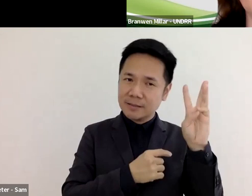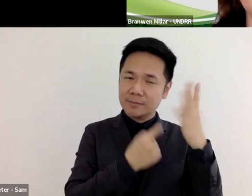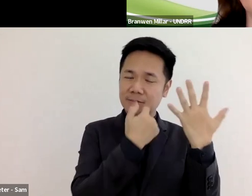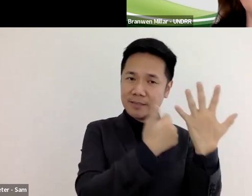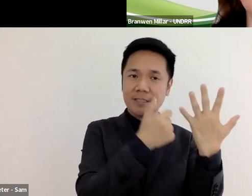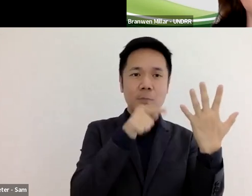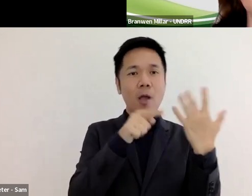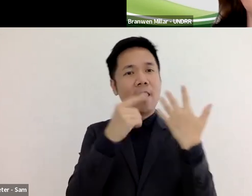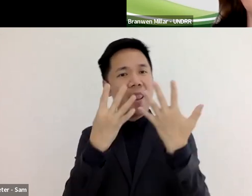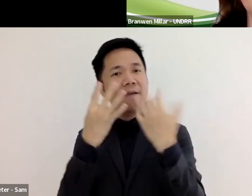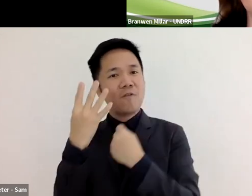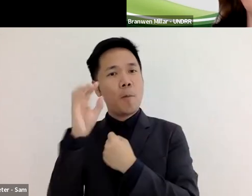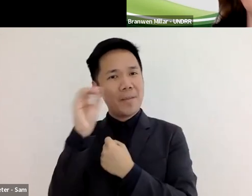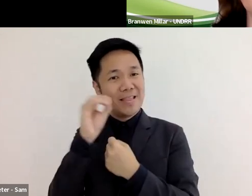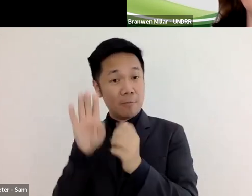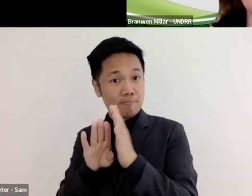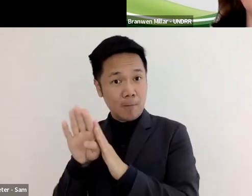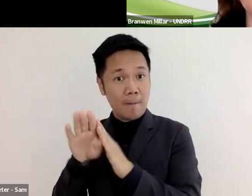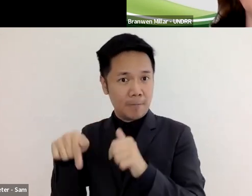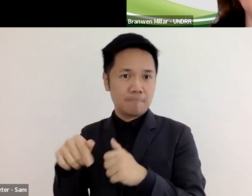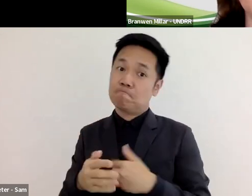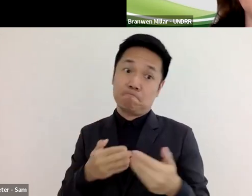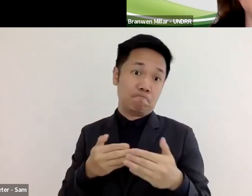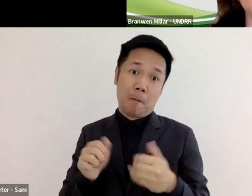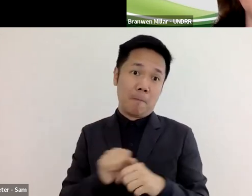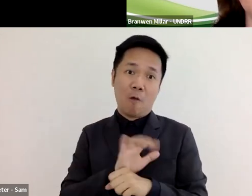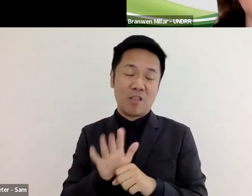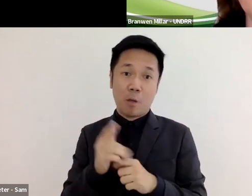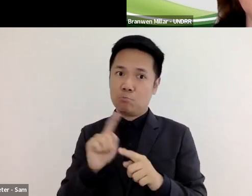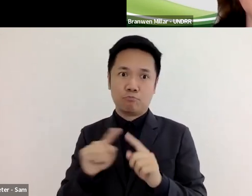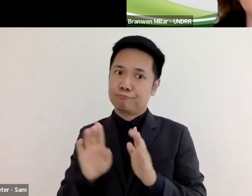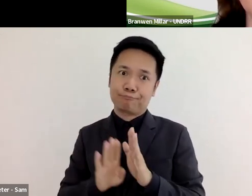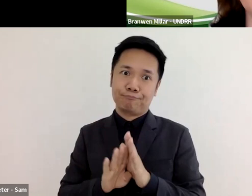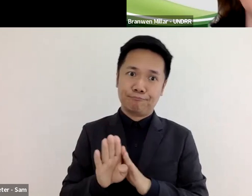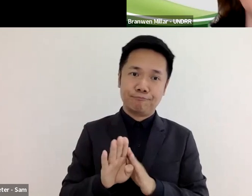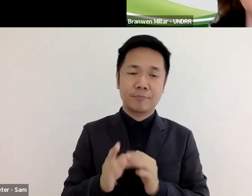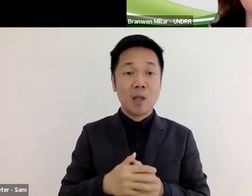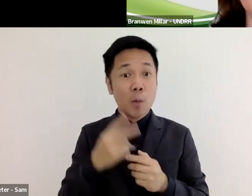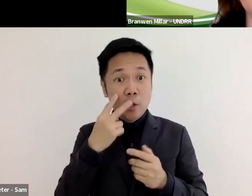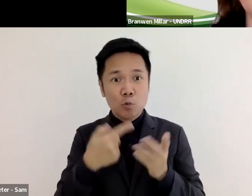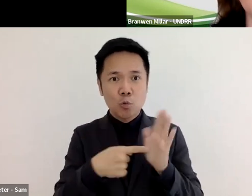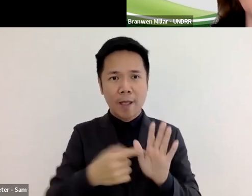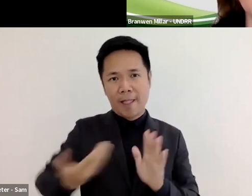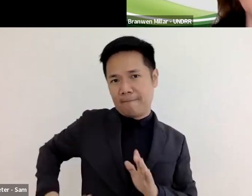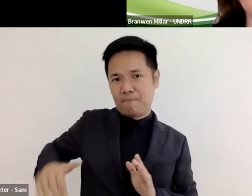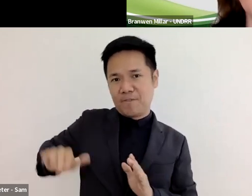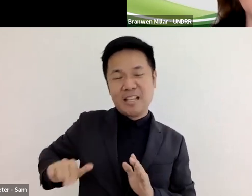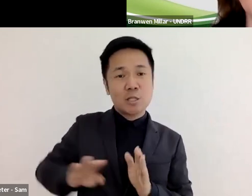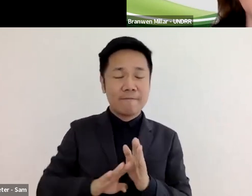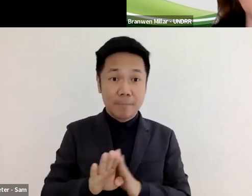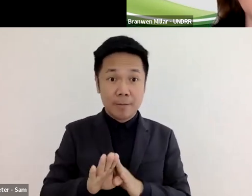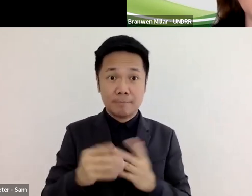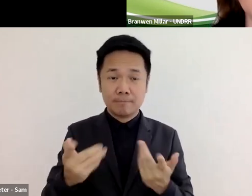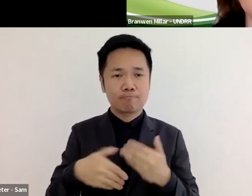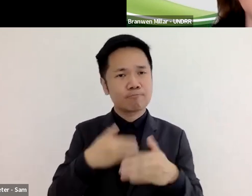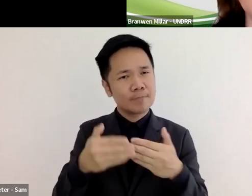COVID-19 pandemic. However, as one of the most climate vulnerable countries, this trend of development will be at stake if